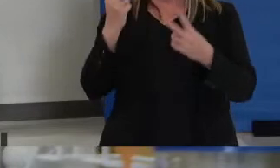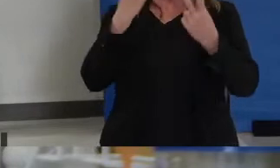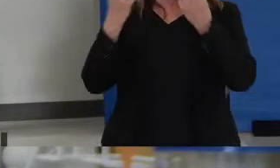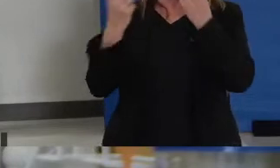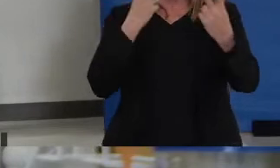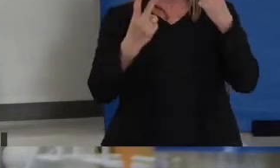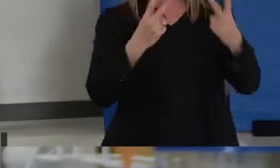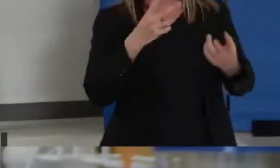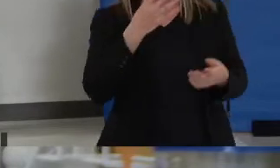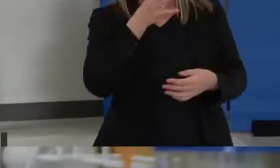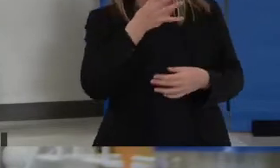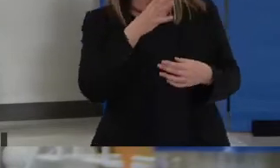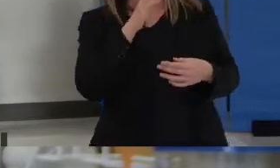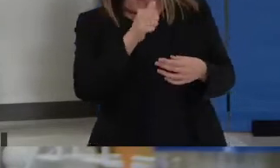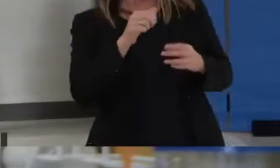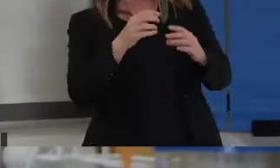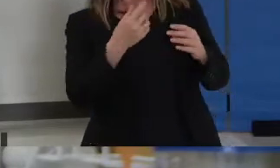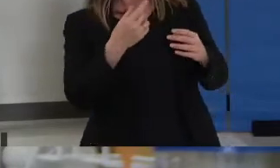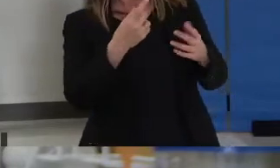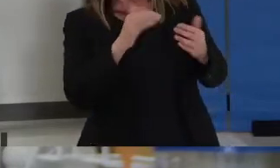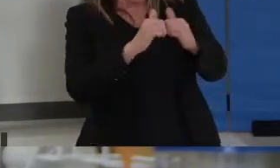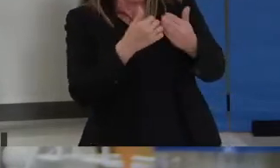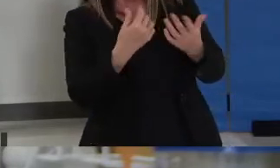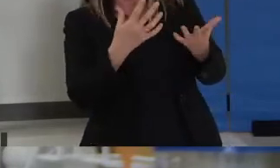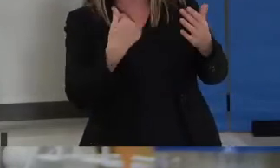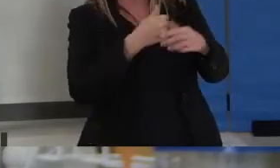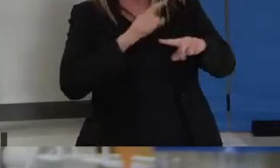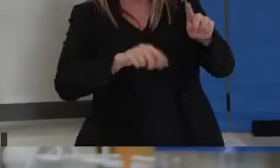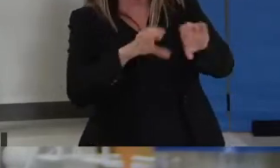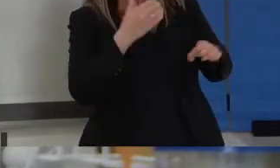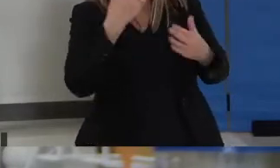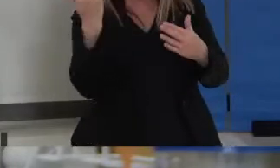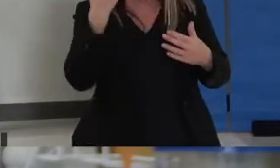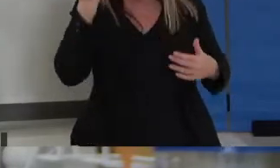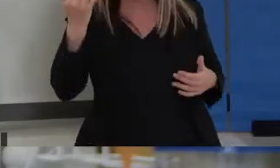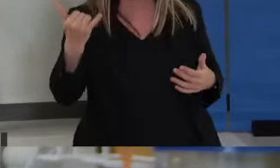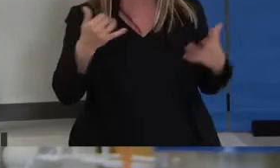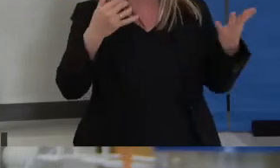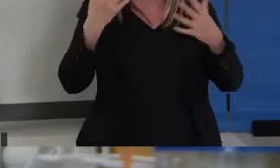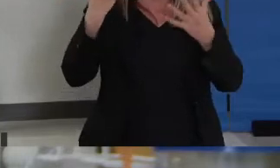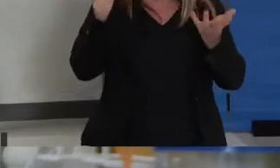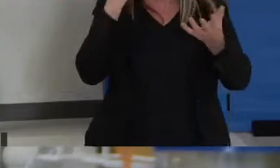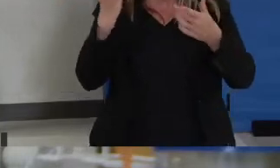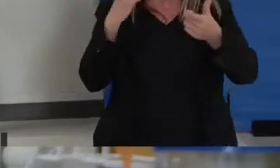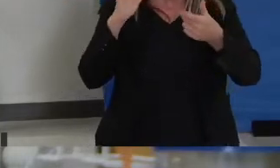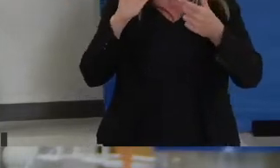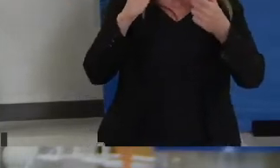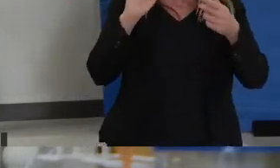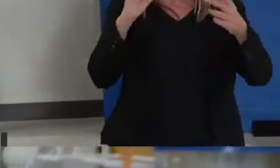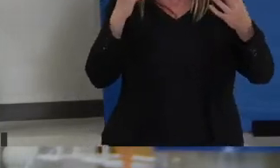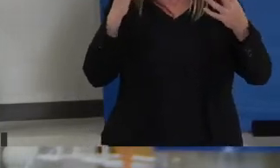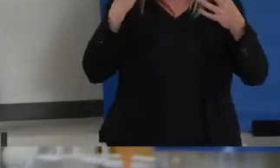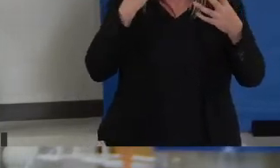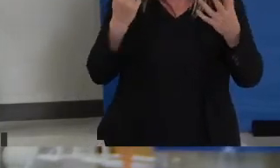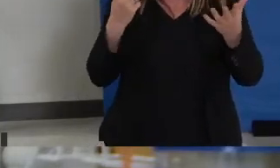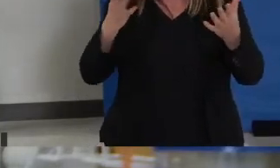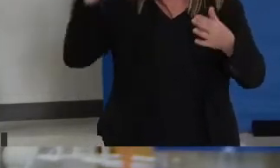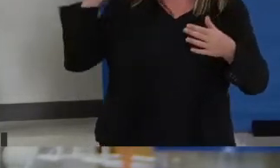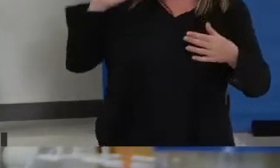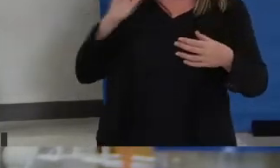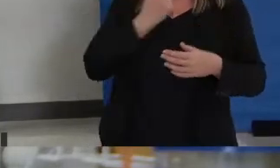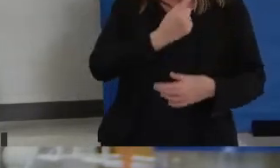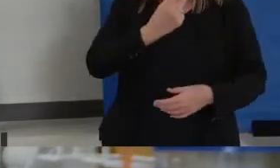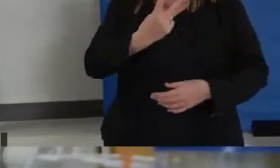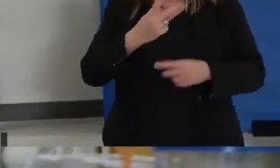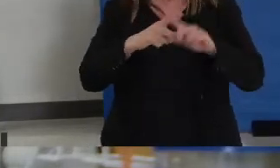better? Right? It's not the days when I grew up in the 60s where it was 1 or 2 and people could help. It is so overwhelming that Californians